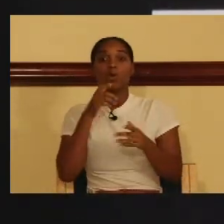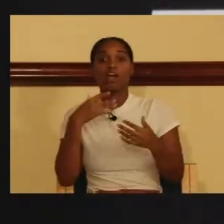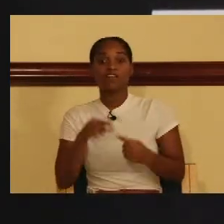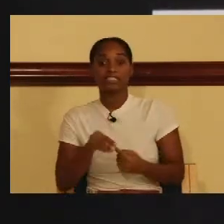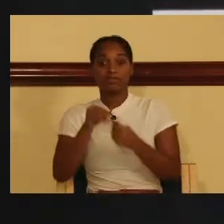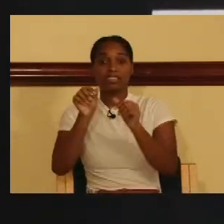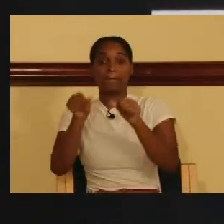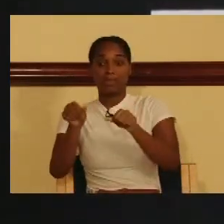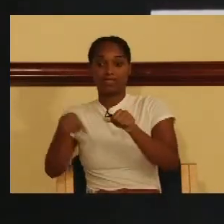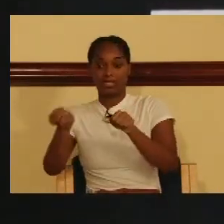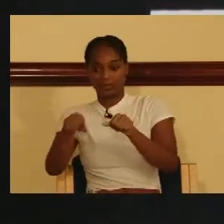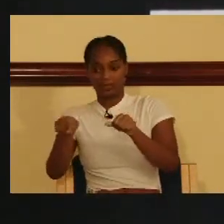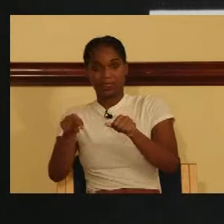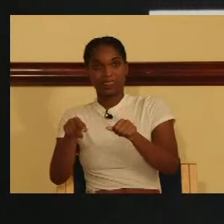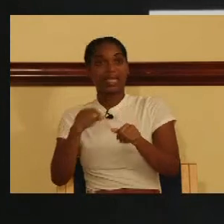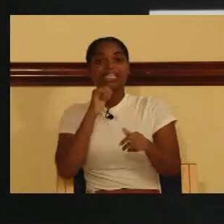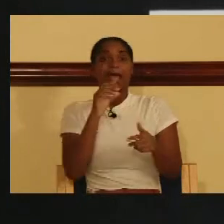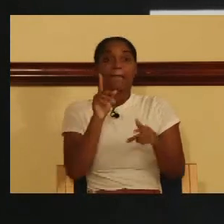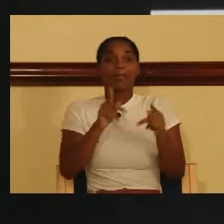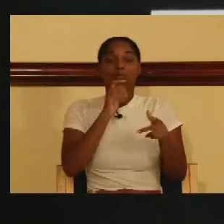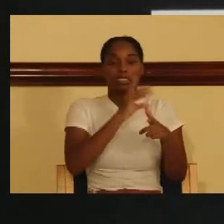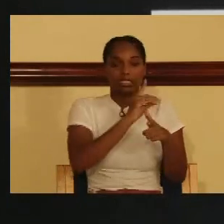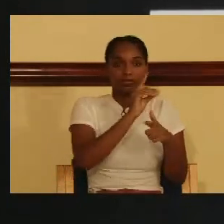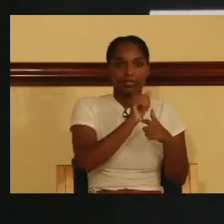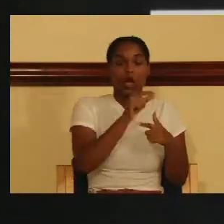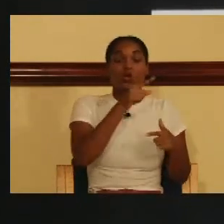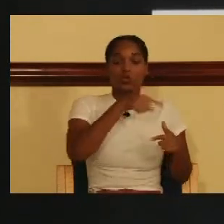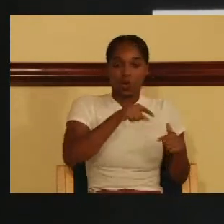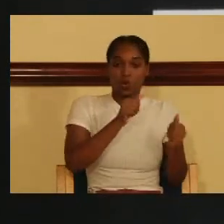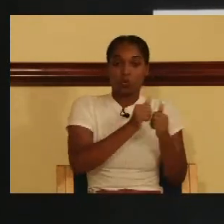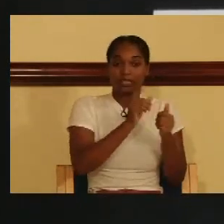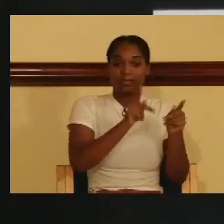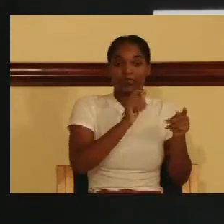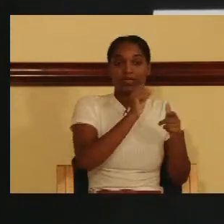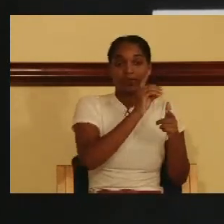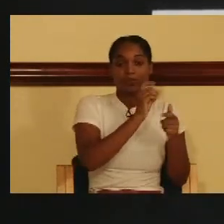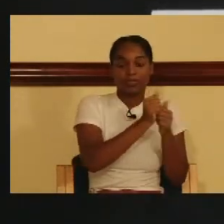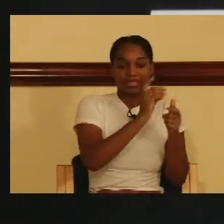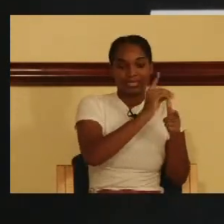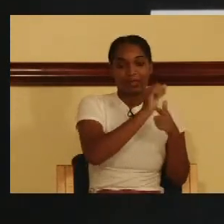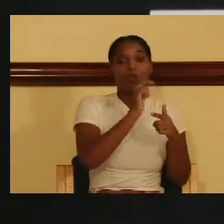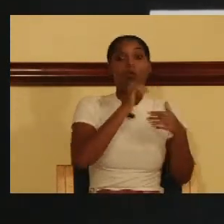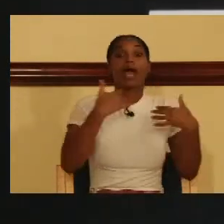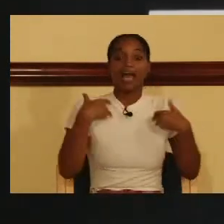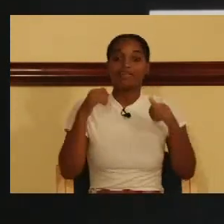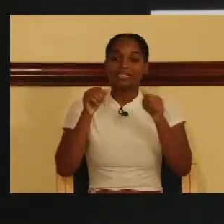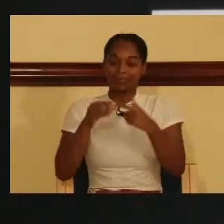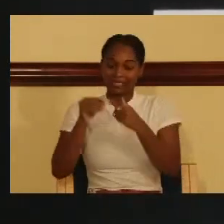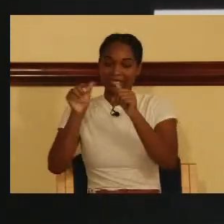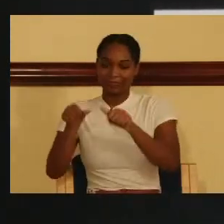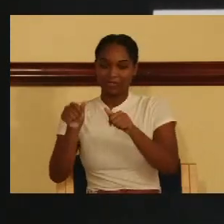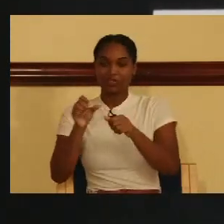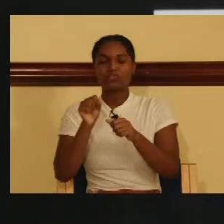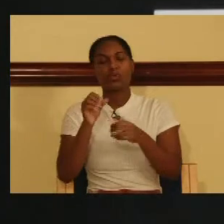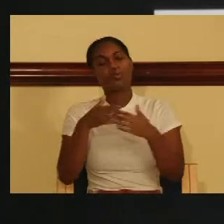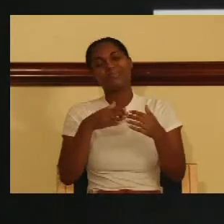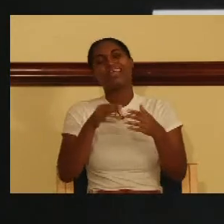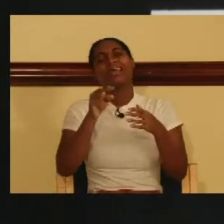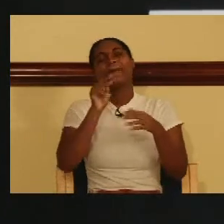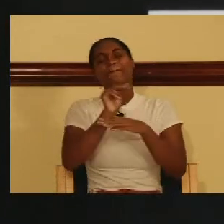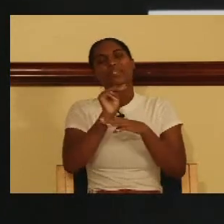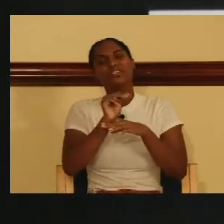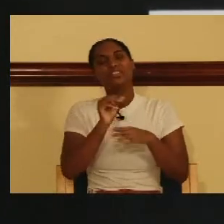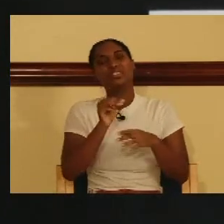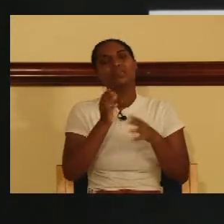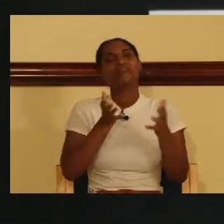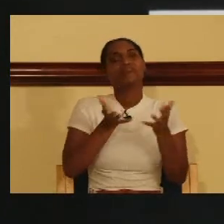not necessarily persons with disabilities, although there are persons with disabilities who may be gifted. So the ministry deals with children